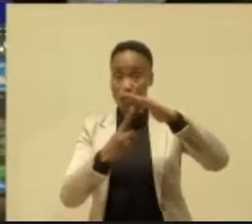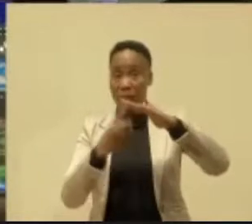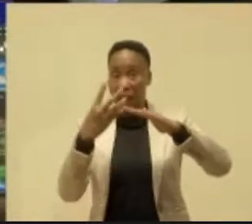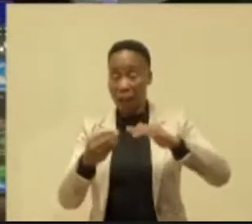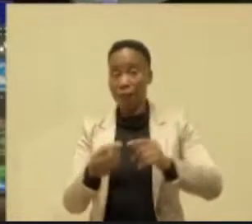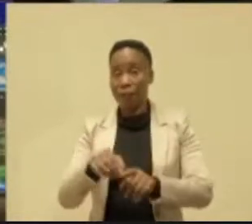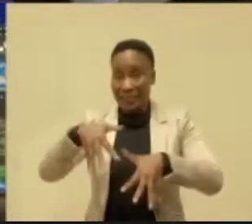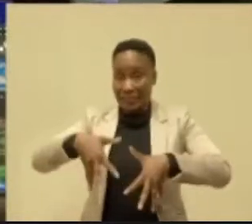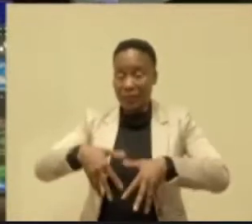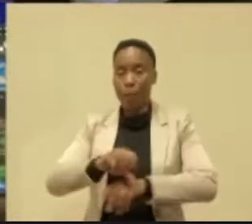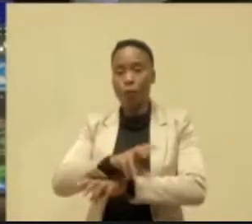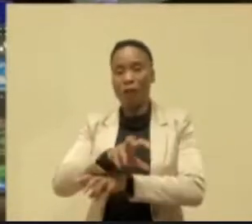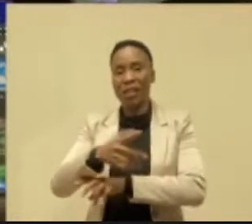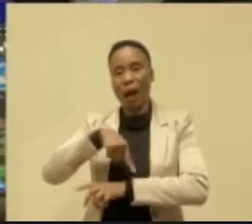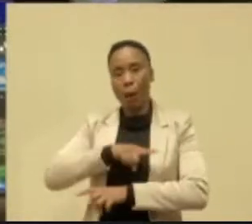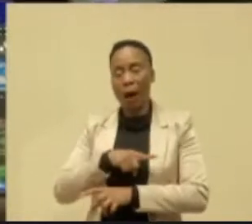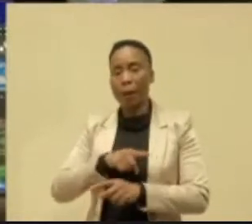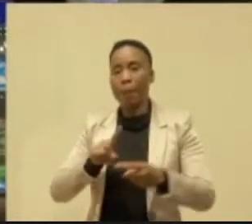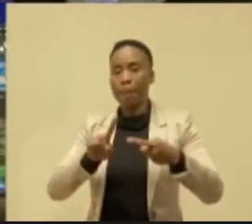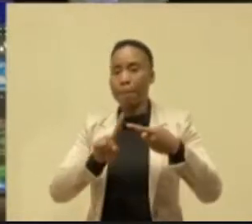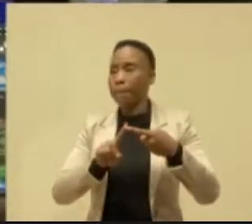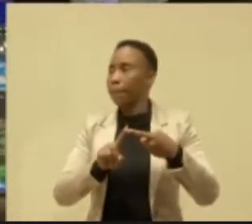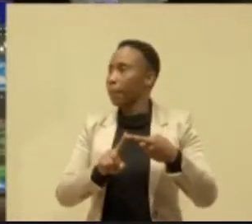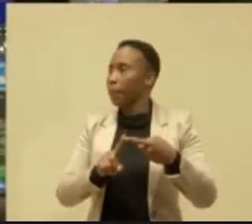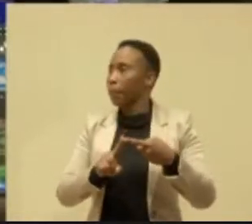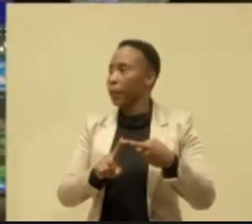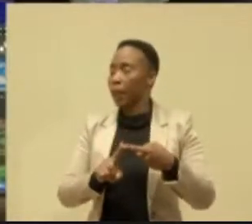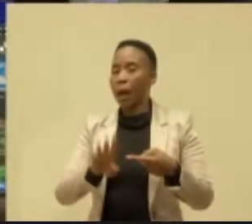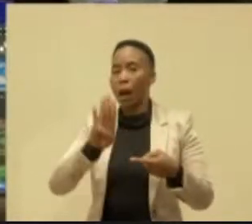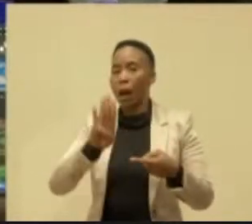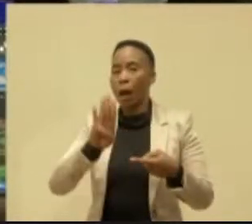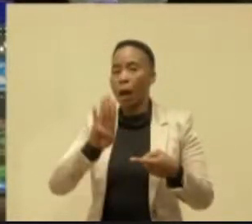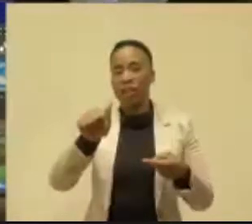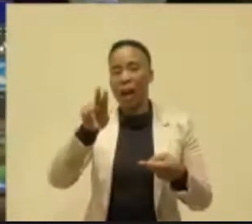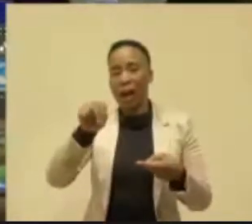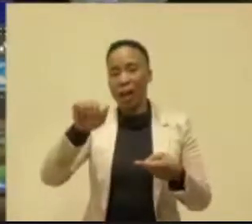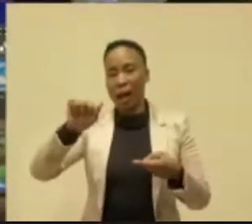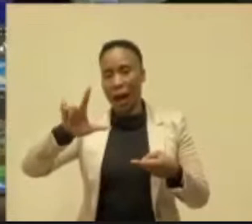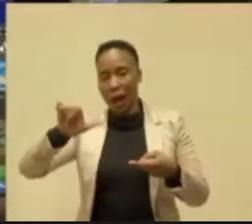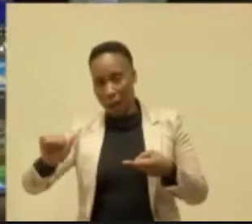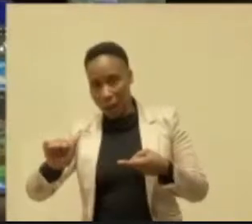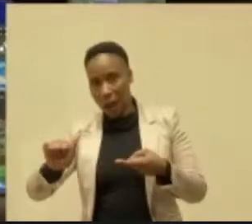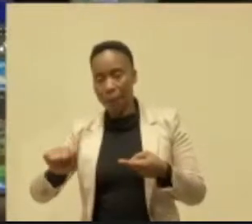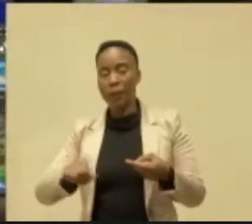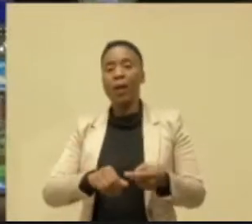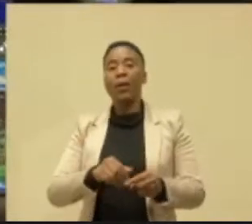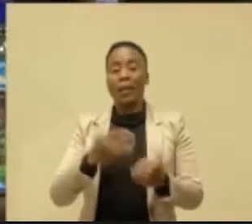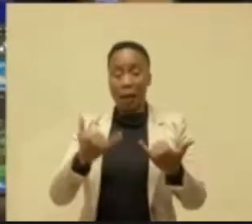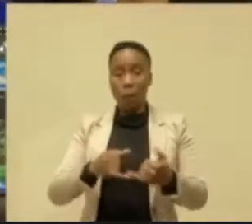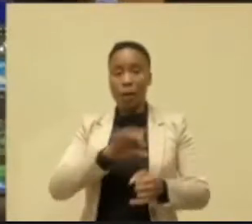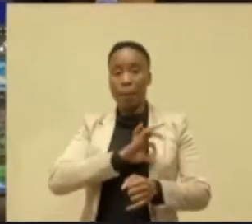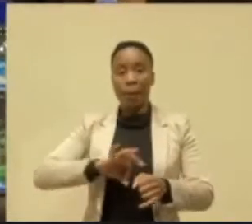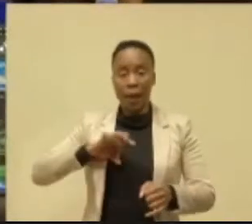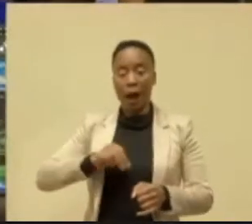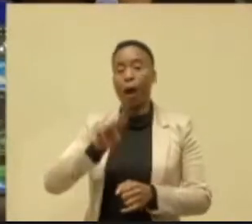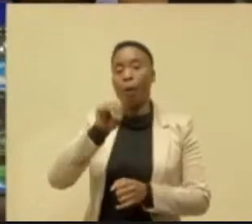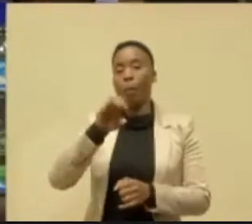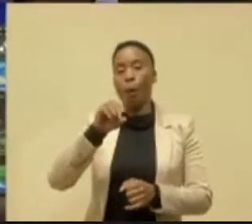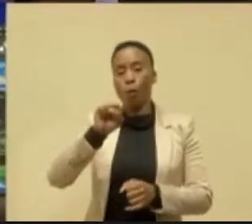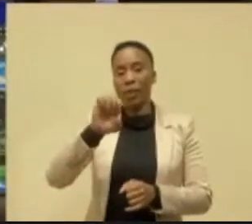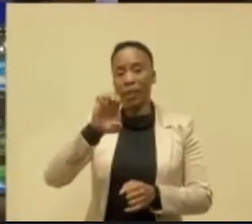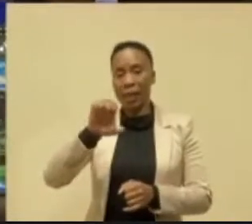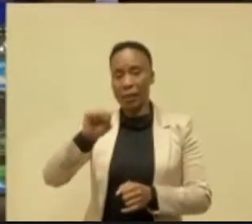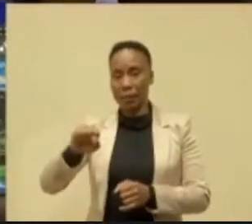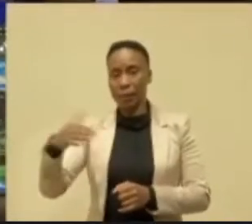province is from rojanala district the mayor of moses cortana council and kevin